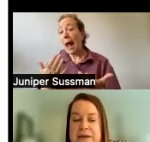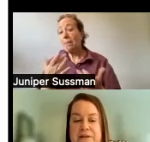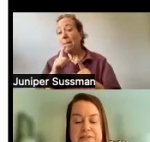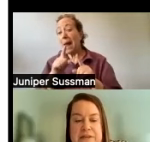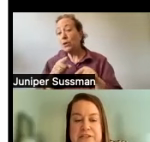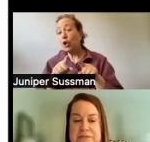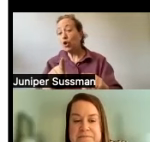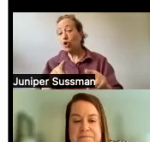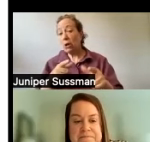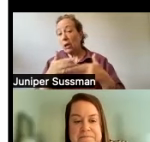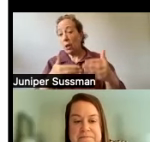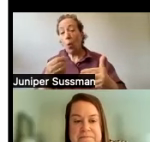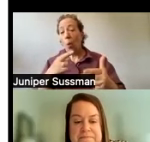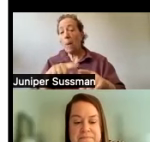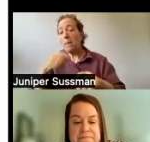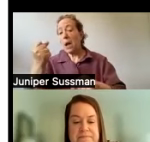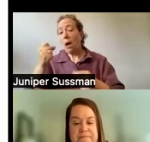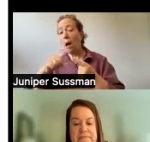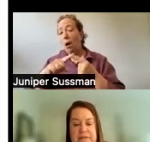the panel discussion.